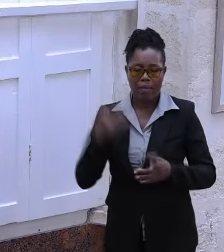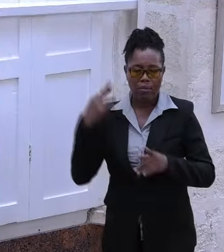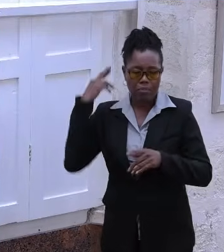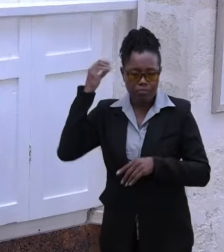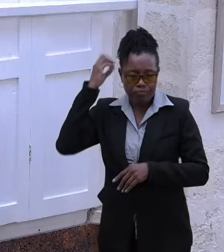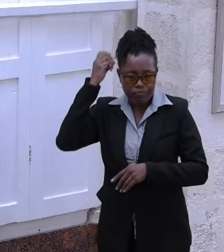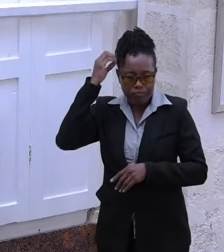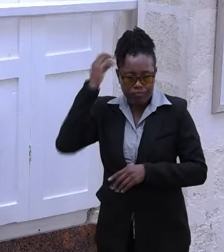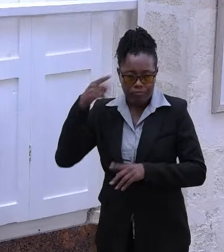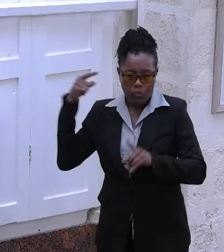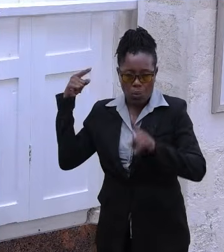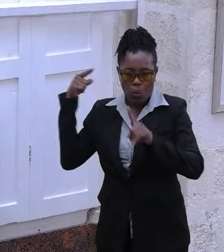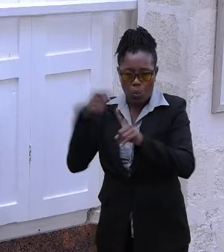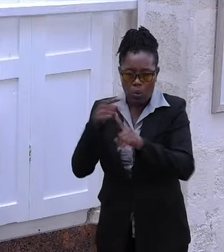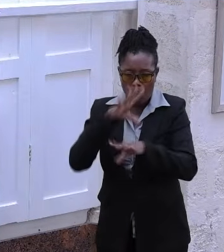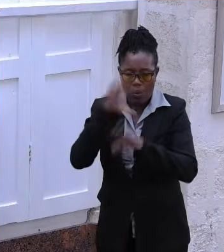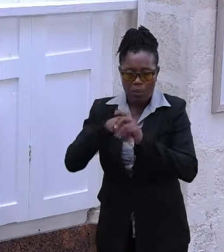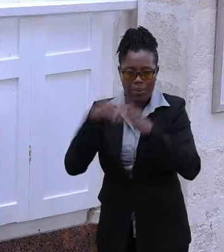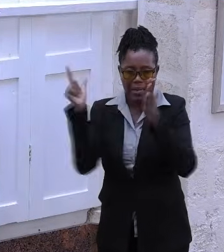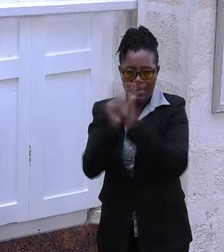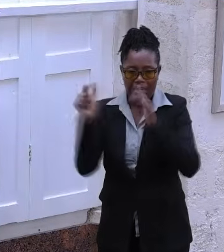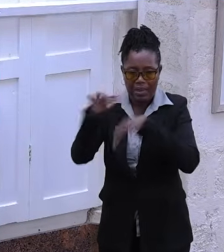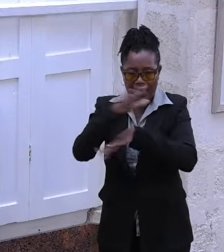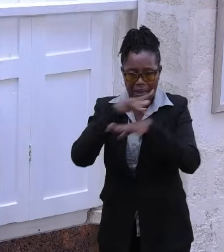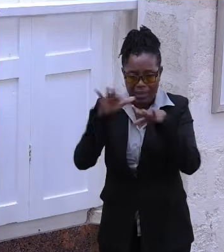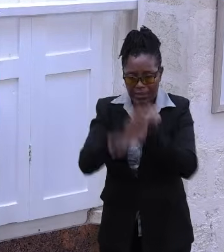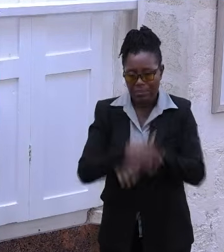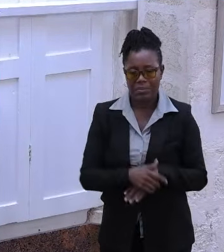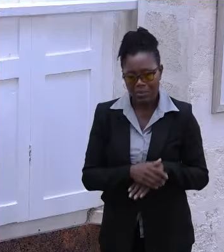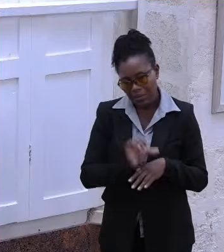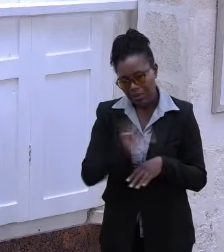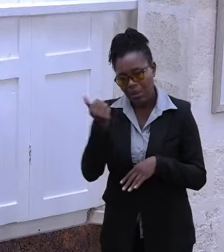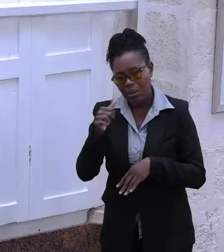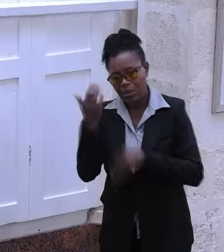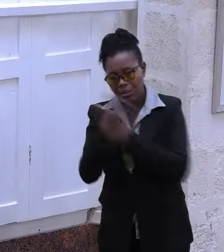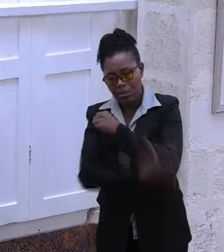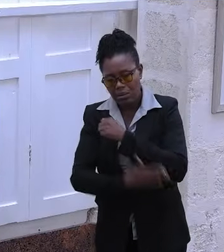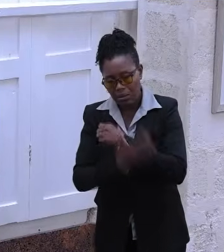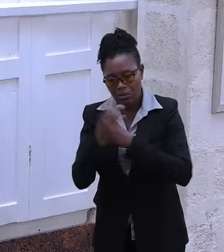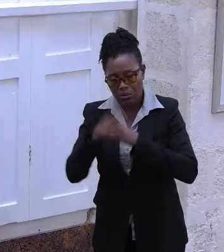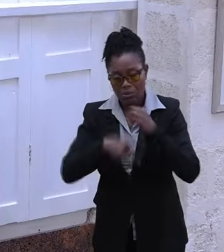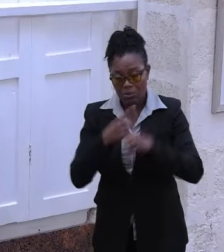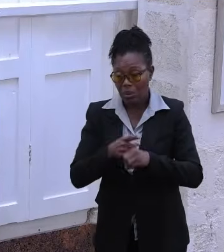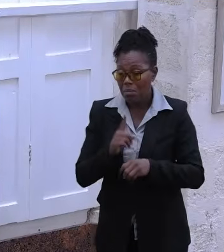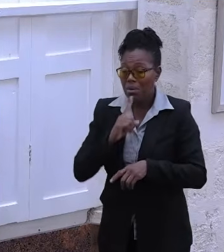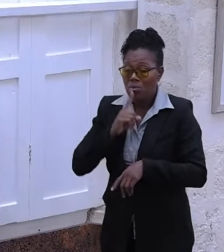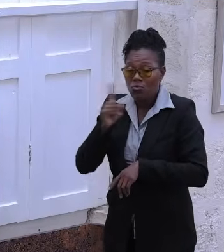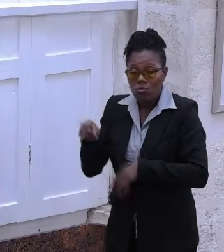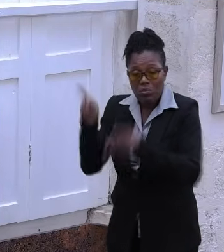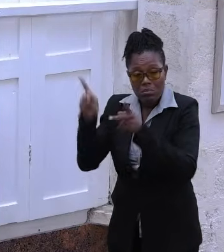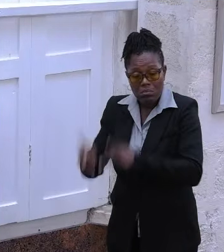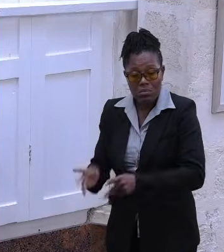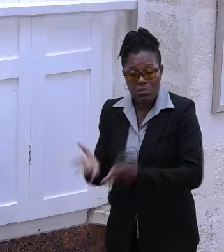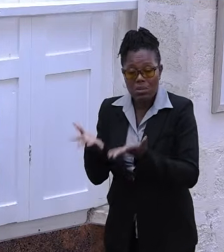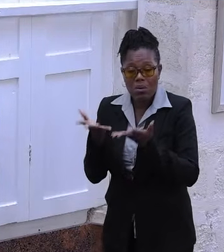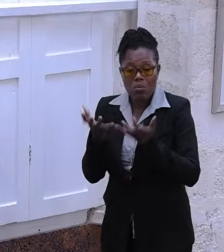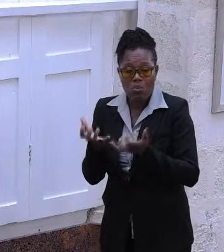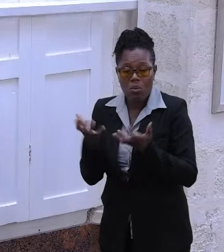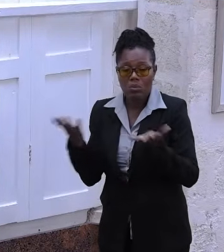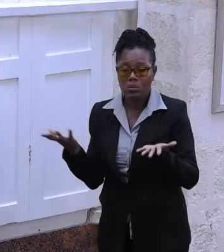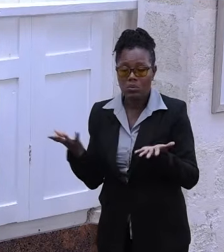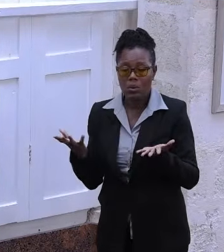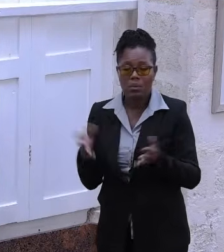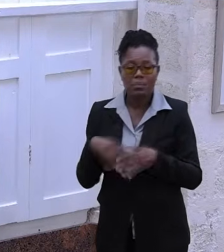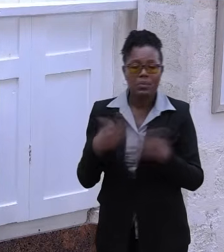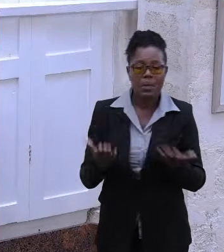be some criminal somewhere else in the world, but that is a legitimate person who seeks to take